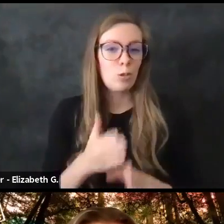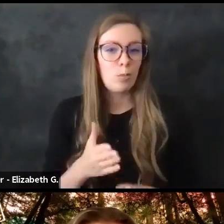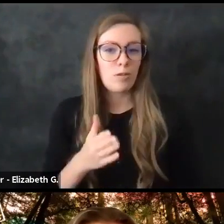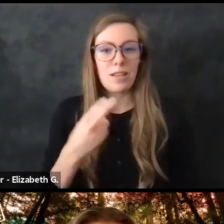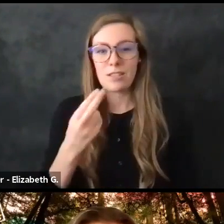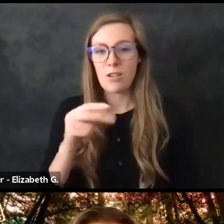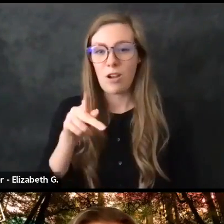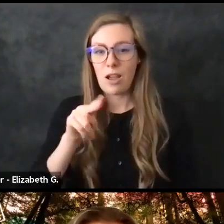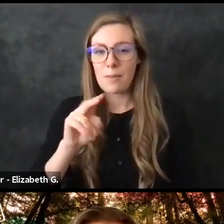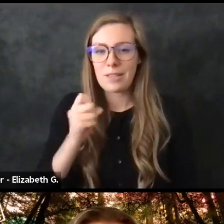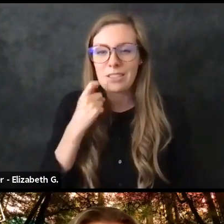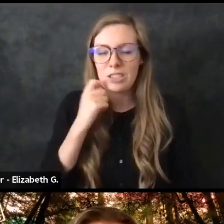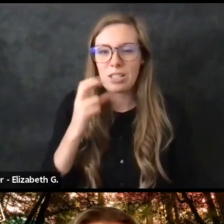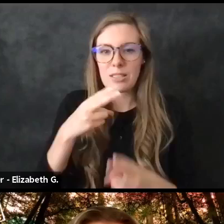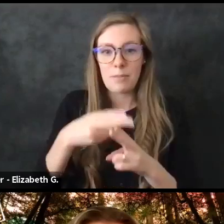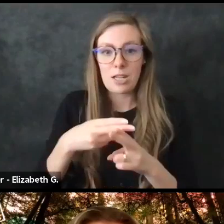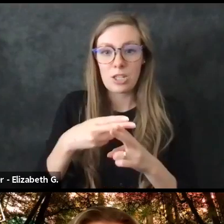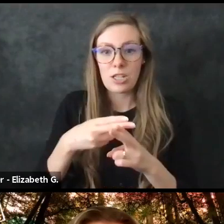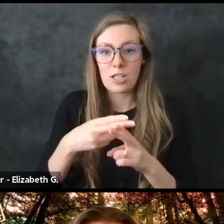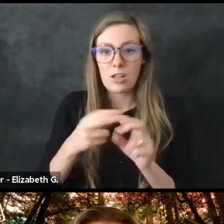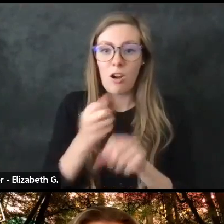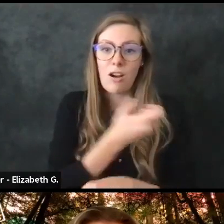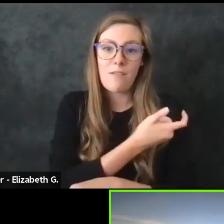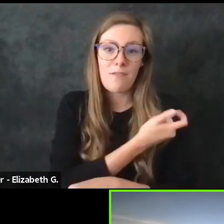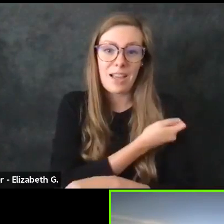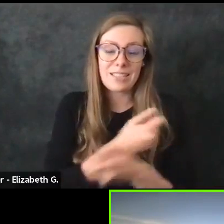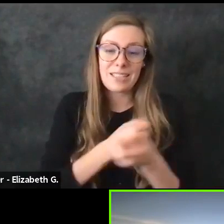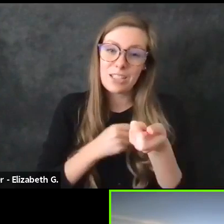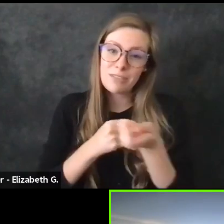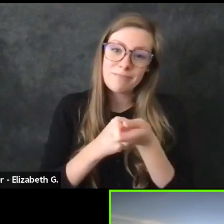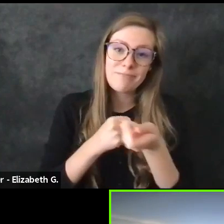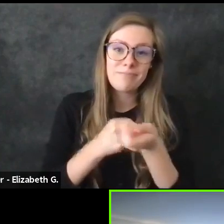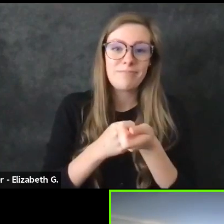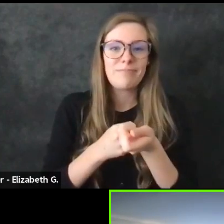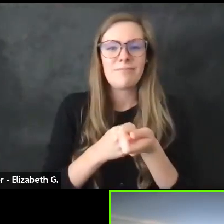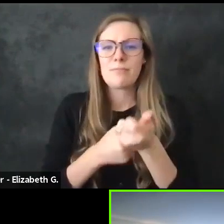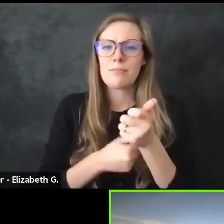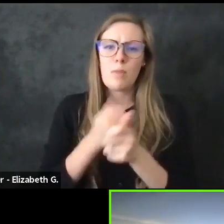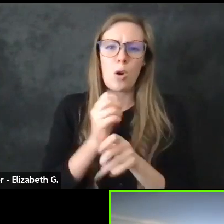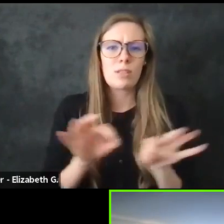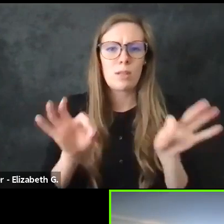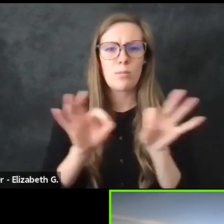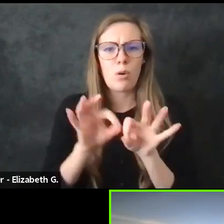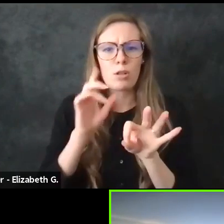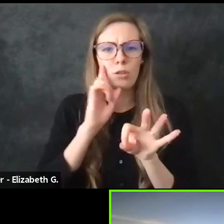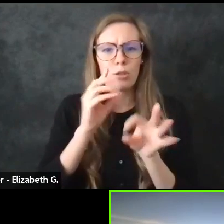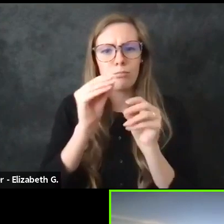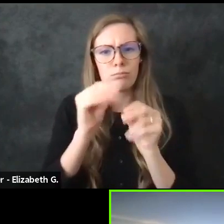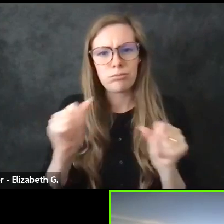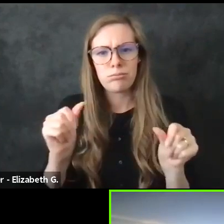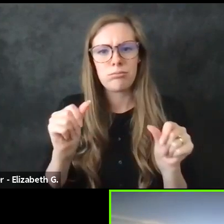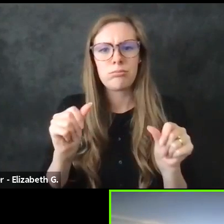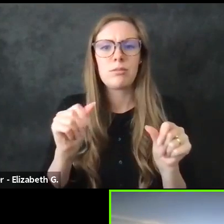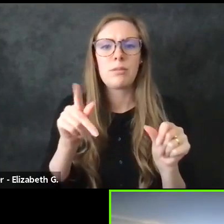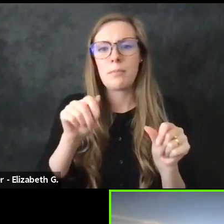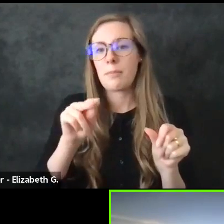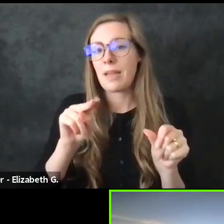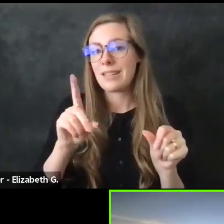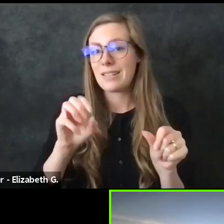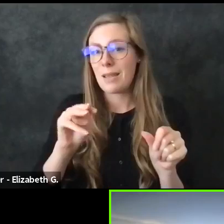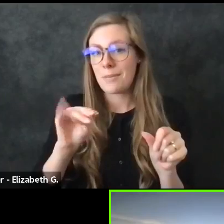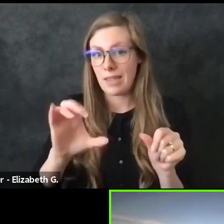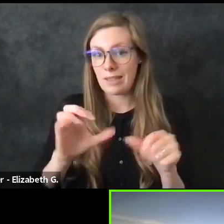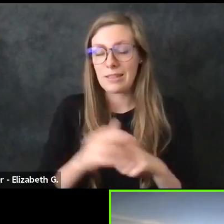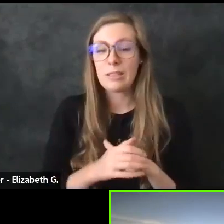said, our vaccination campaign is the most important tool we have in fighting the pandemic. Here's a good example.